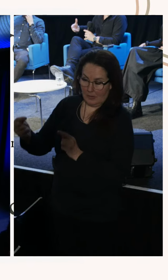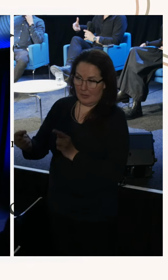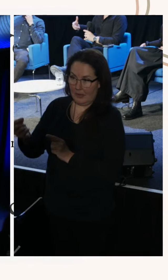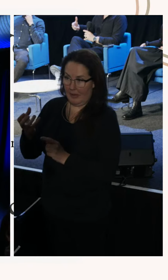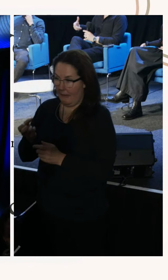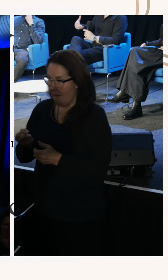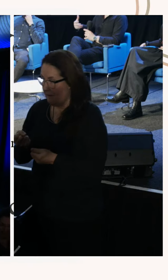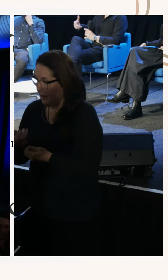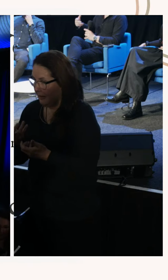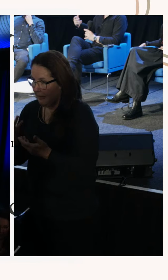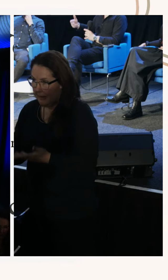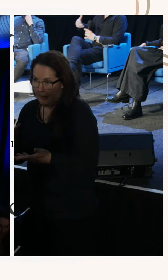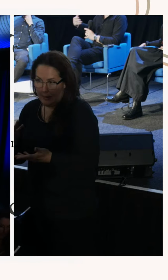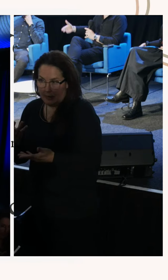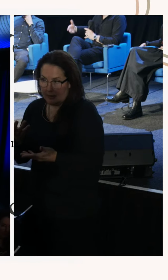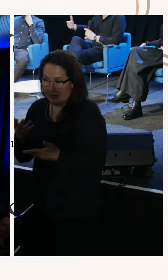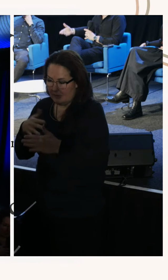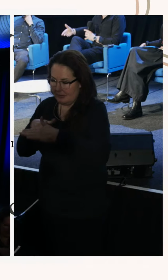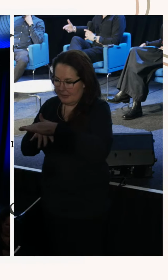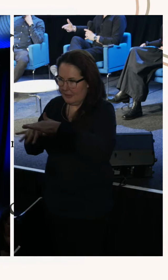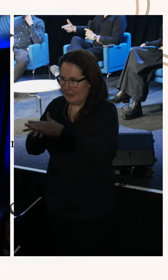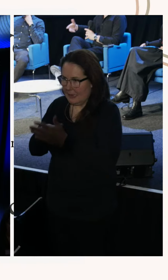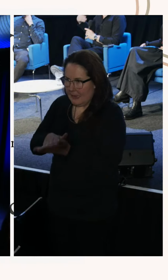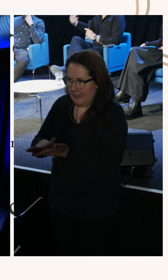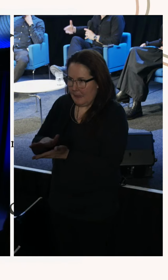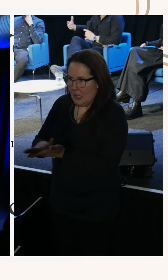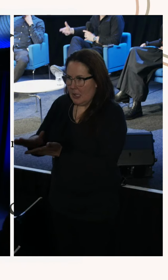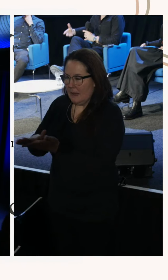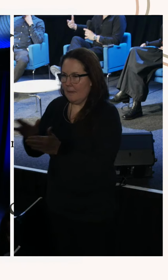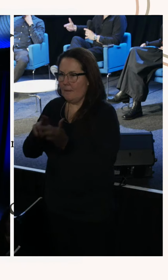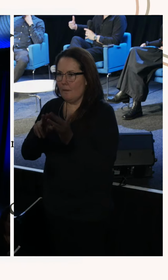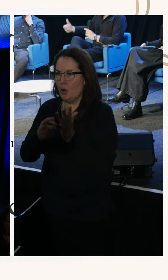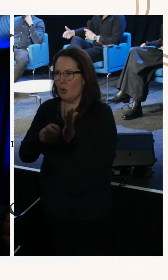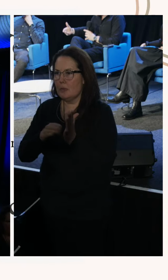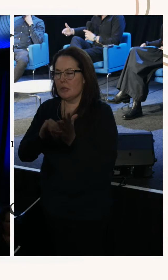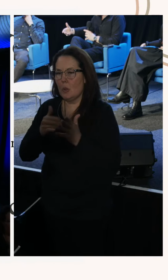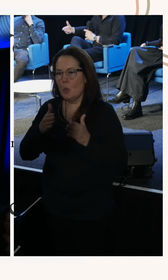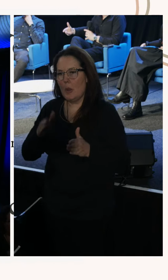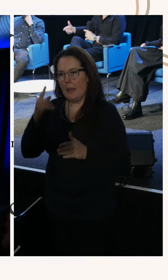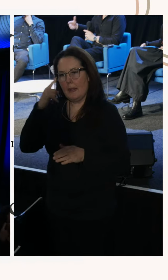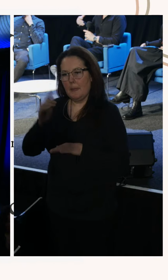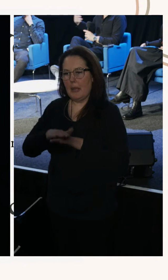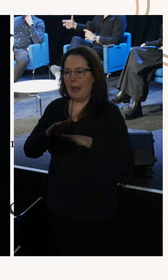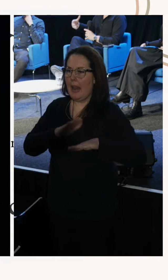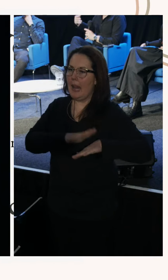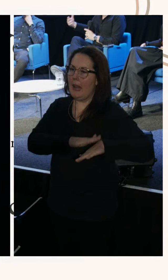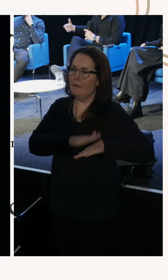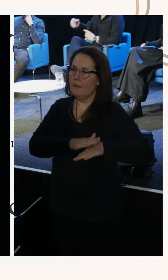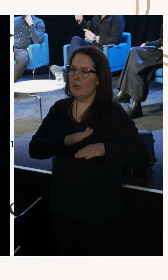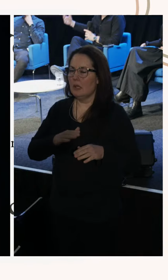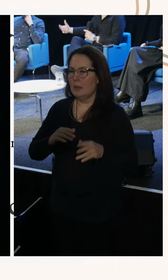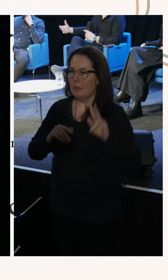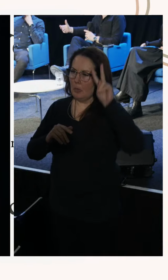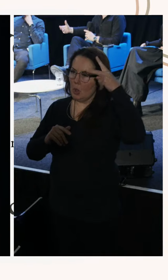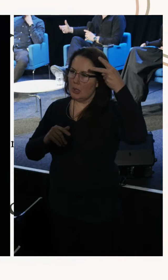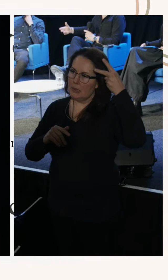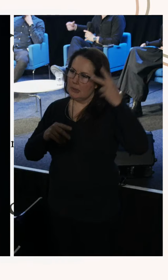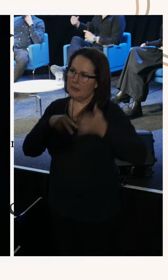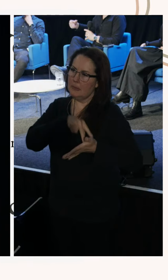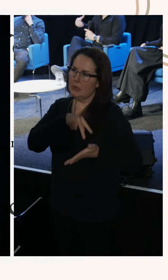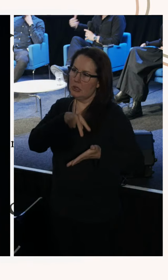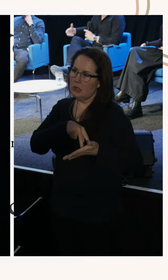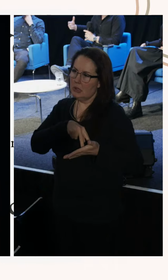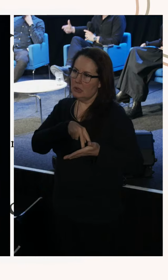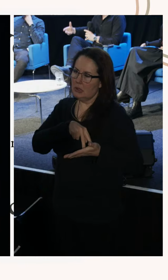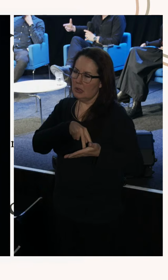to the slipperiness of these forms, this way of thinking about leftist positions that makes it amenable to this sort of thing,